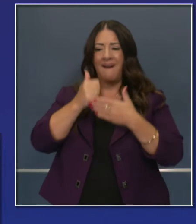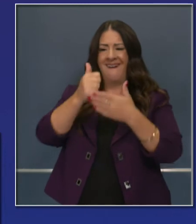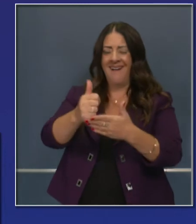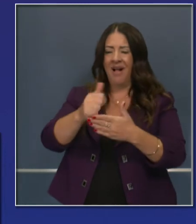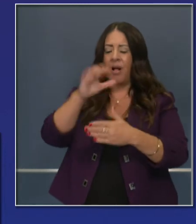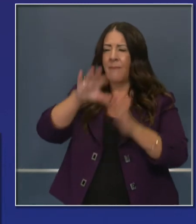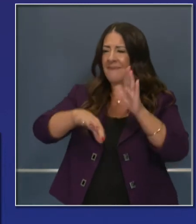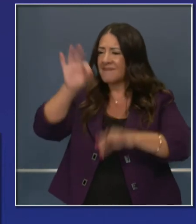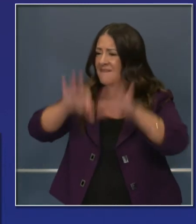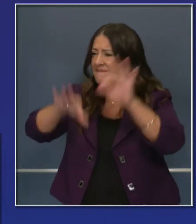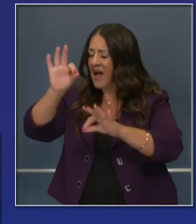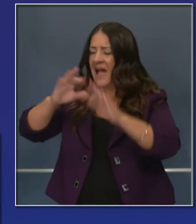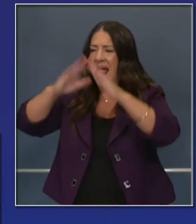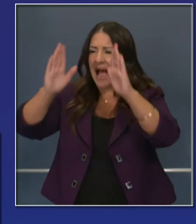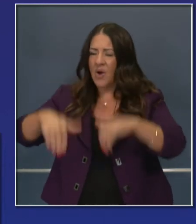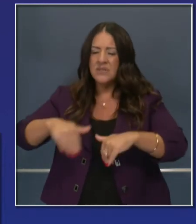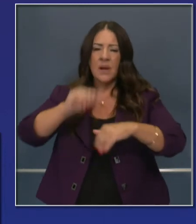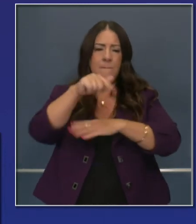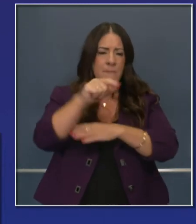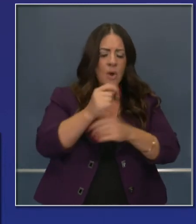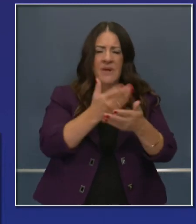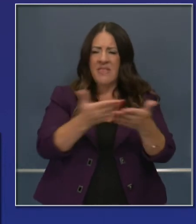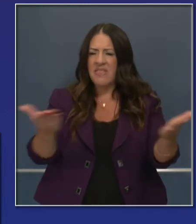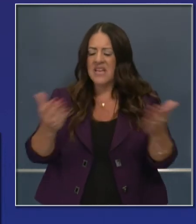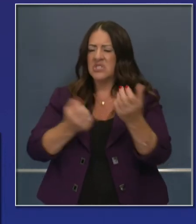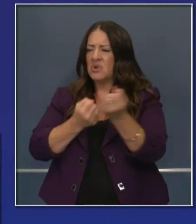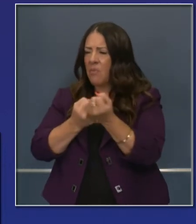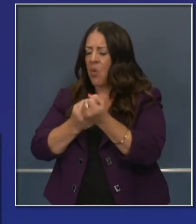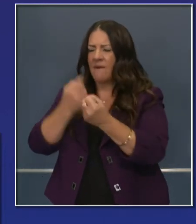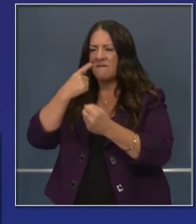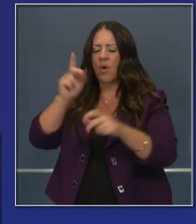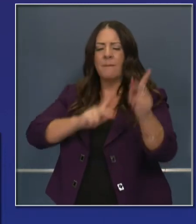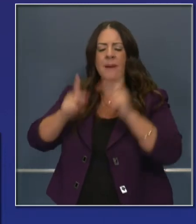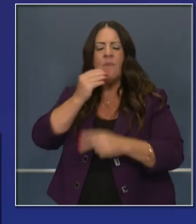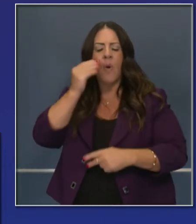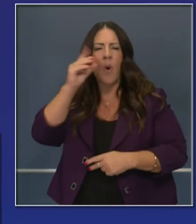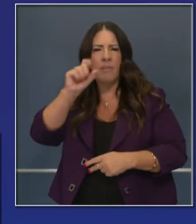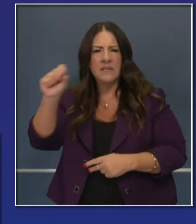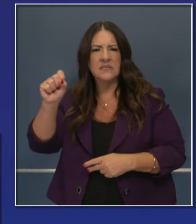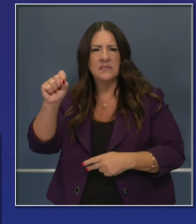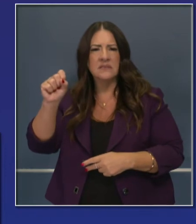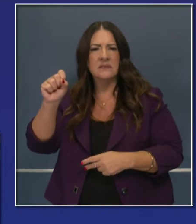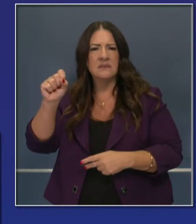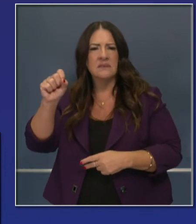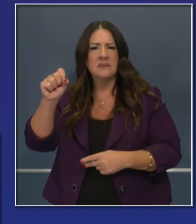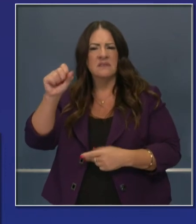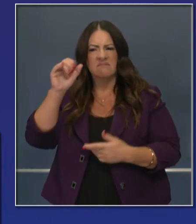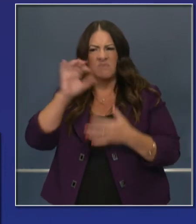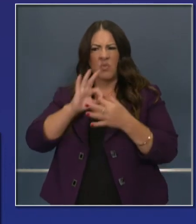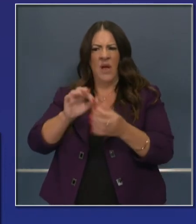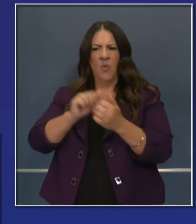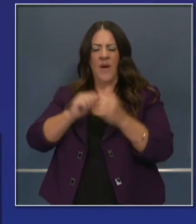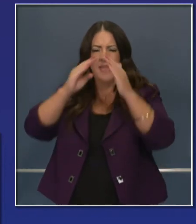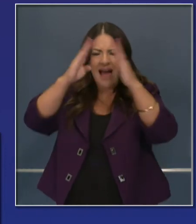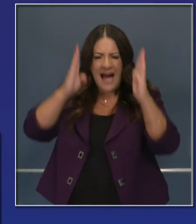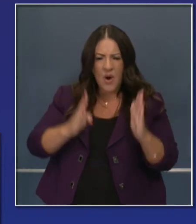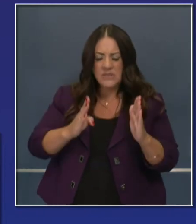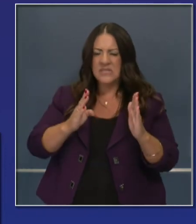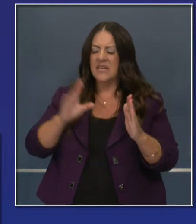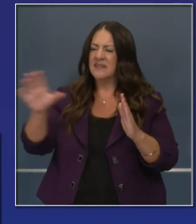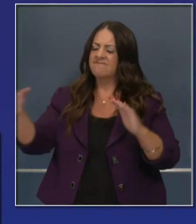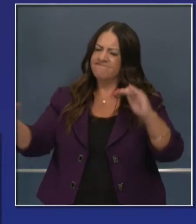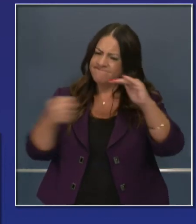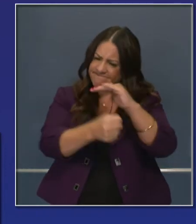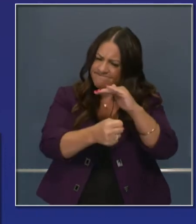believe, solve sleep, housing, and supportive services solve homelessness. This is a frame around housing and supportive